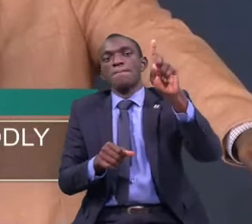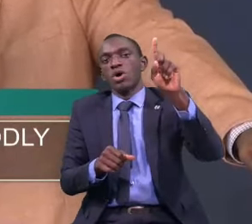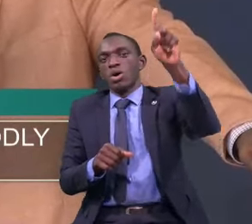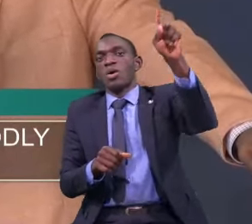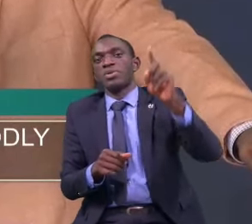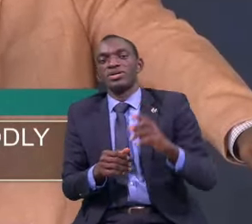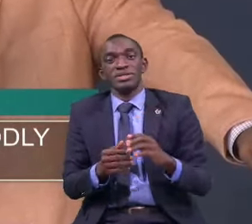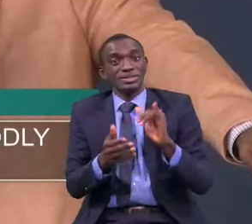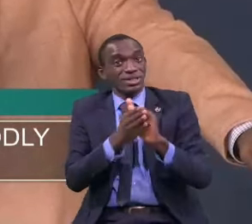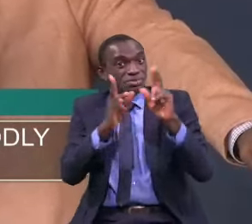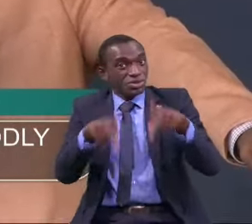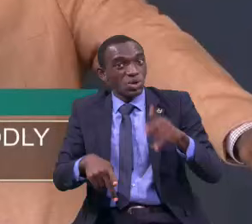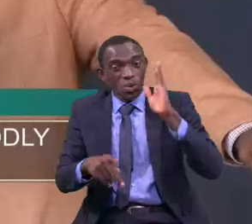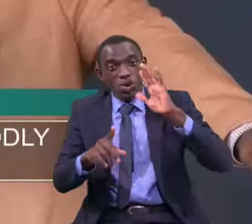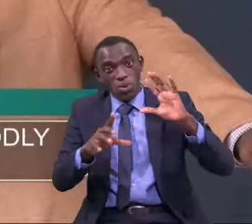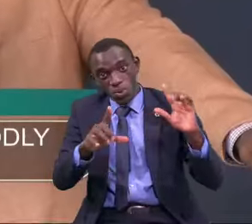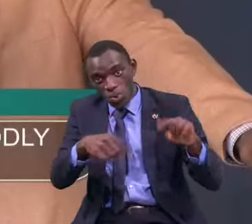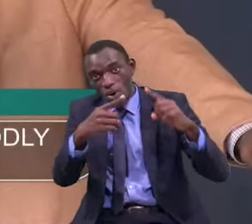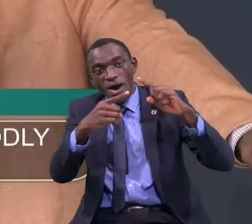will get higher, higher, higher,